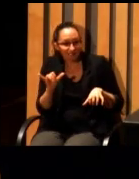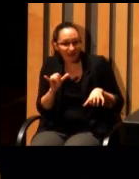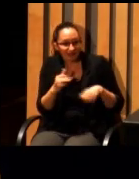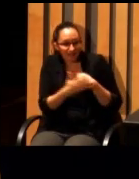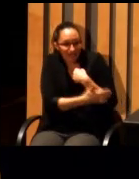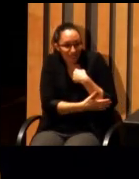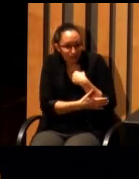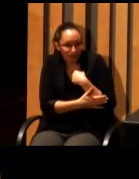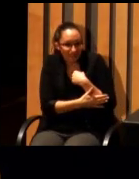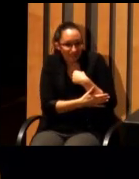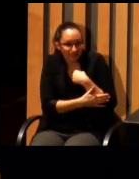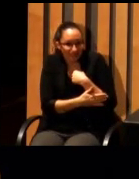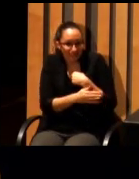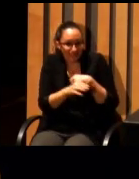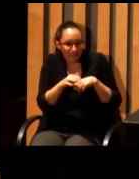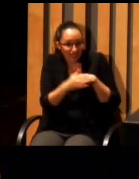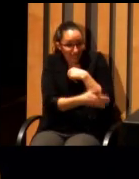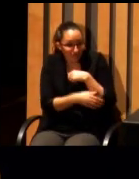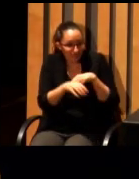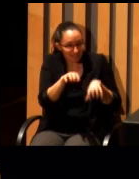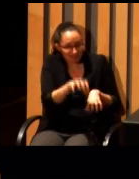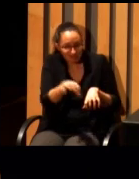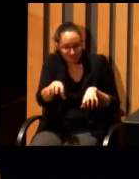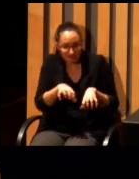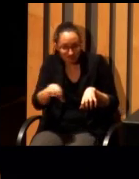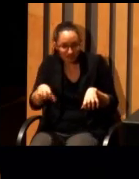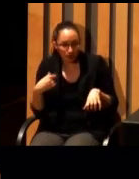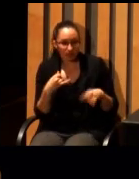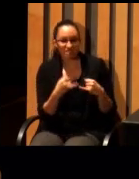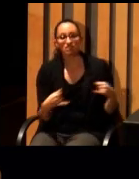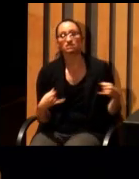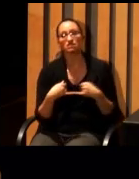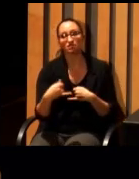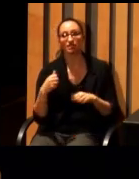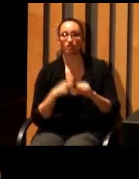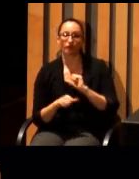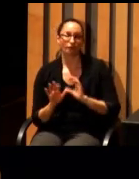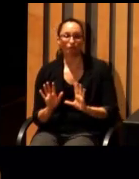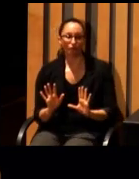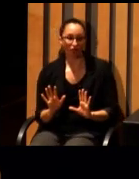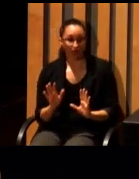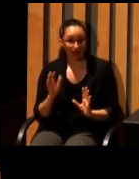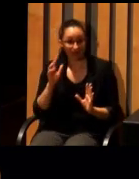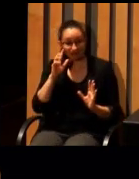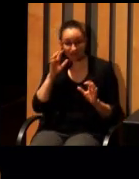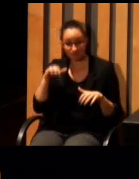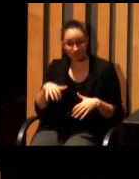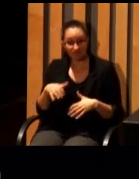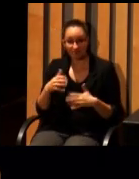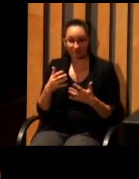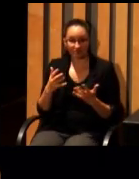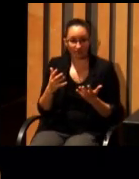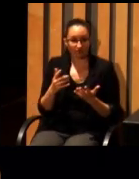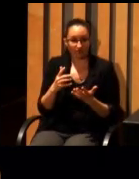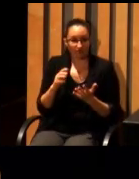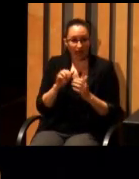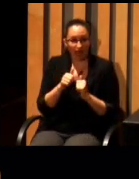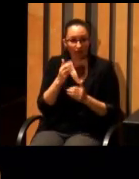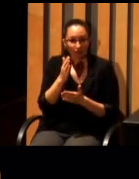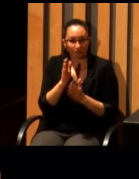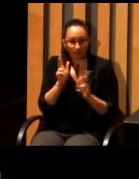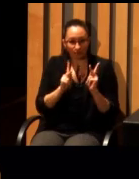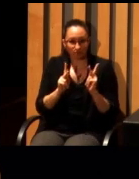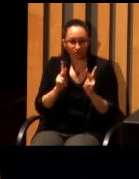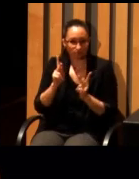And it's amazing what people don't know. And it's amazing what people never have thought about. And it's